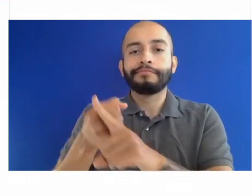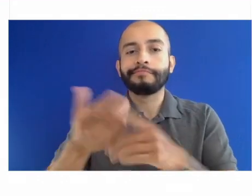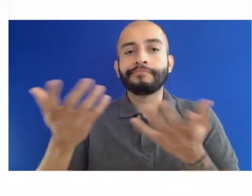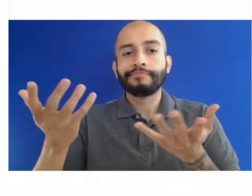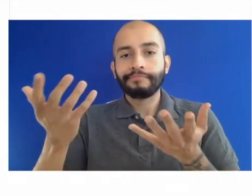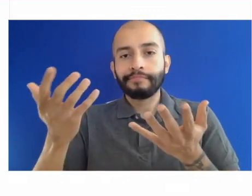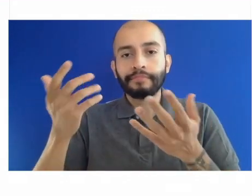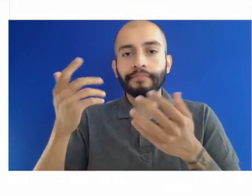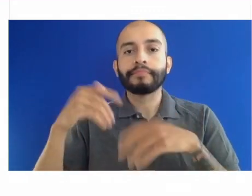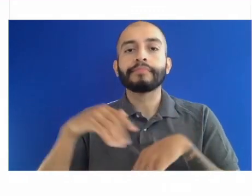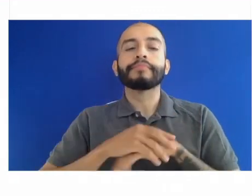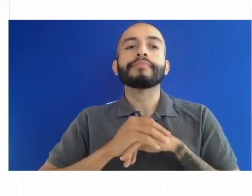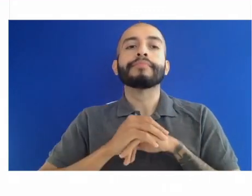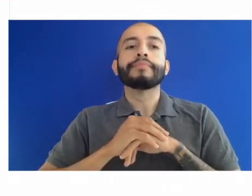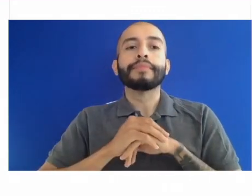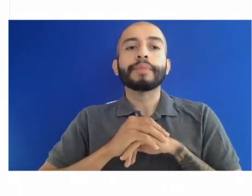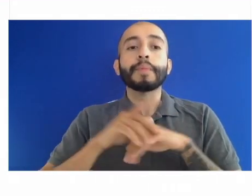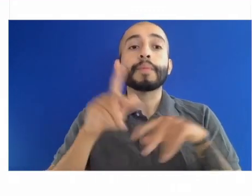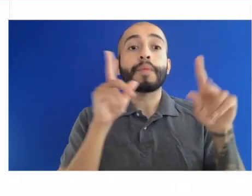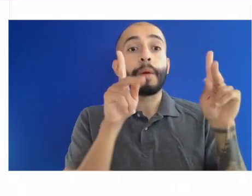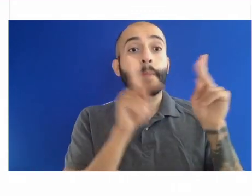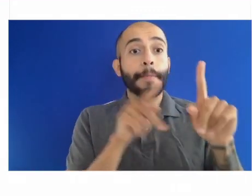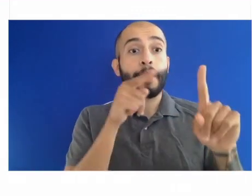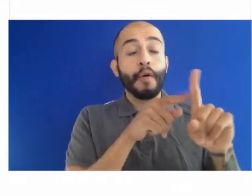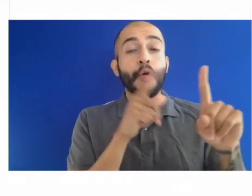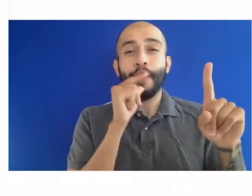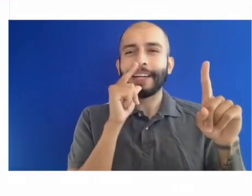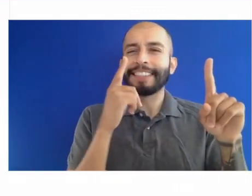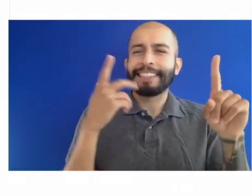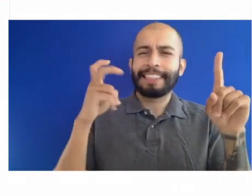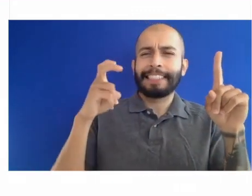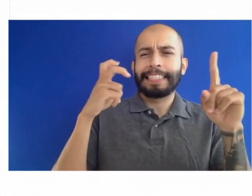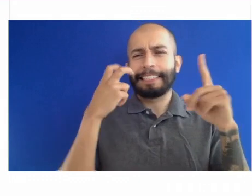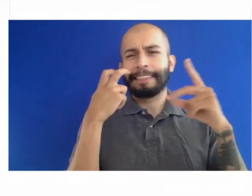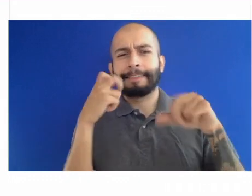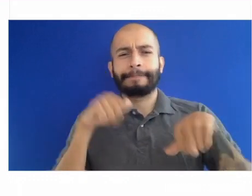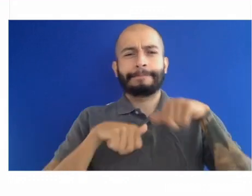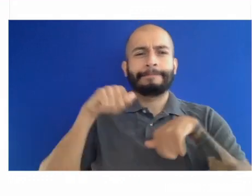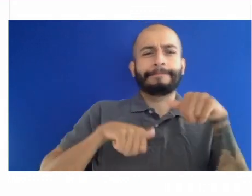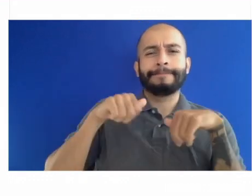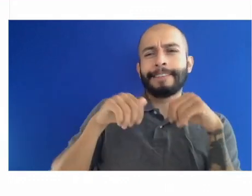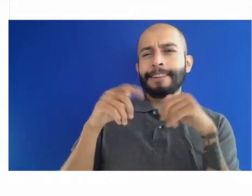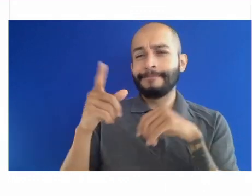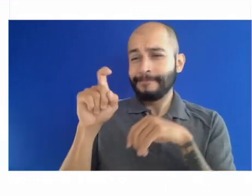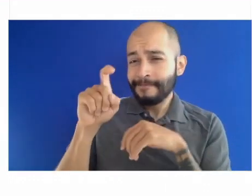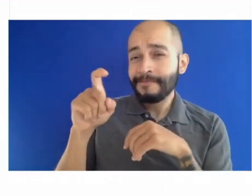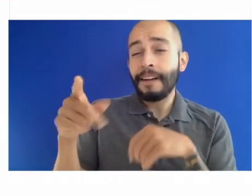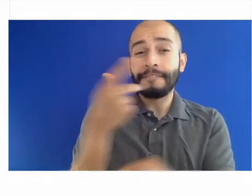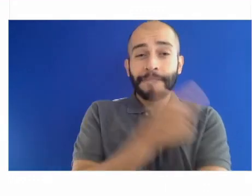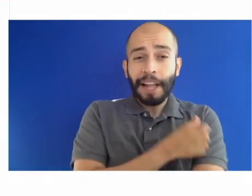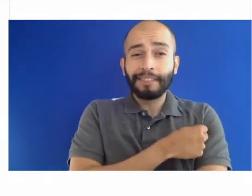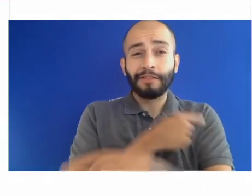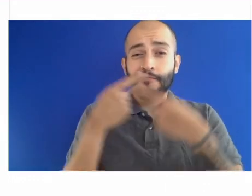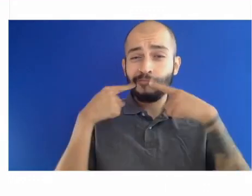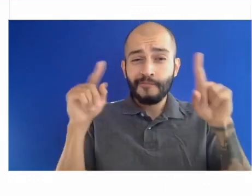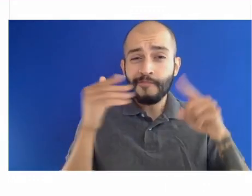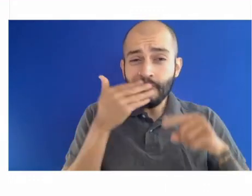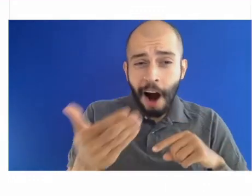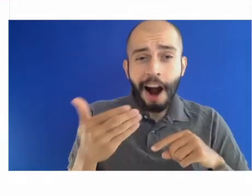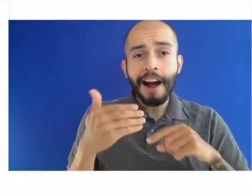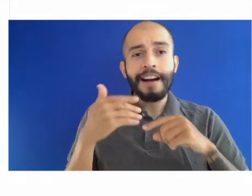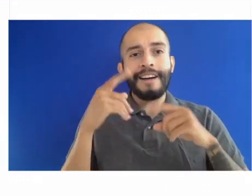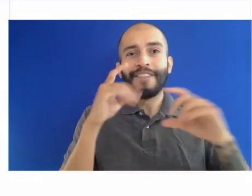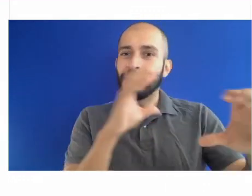about how well vaccines work, turns out that communicating this uncertainty is actually beneficial. So I would certainly argue